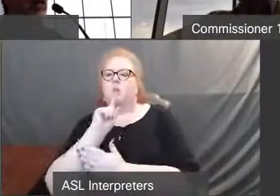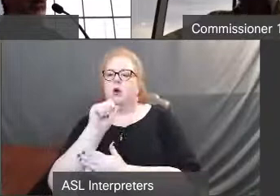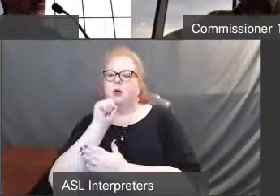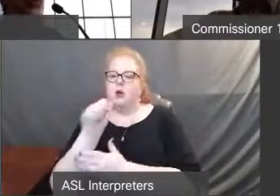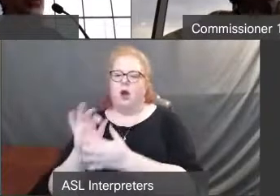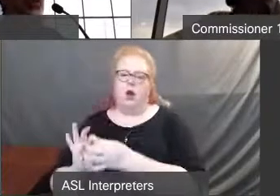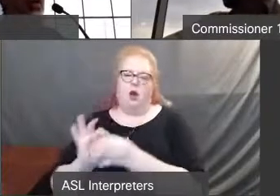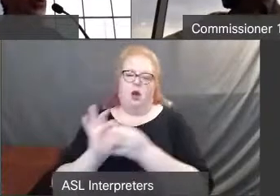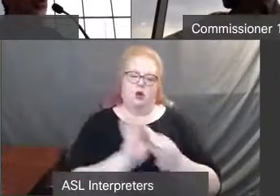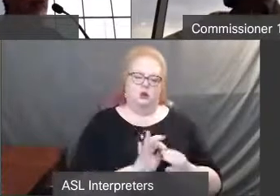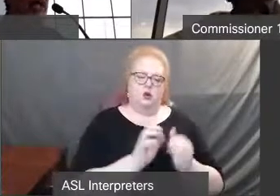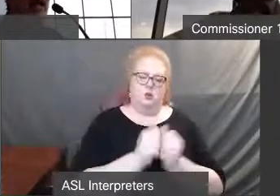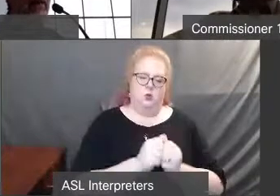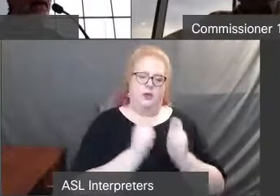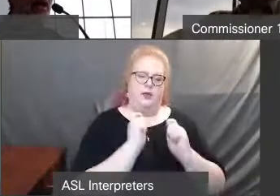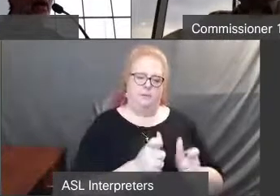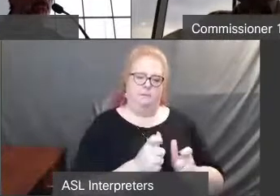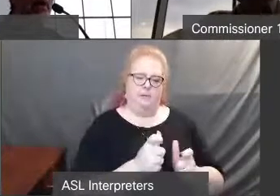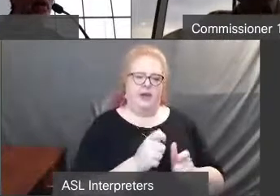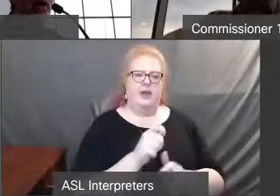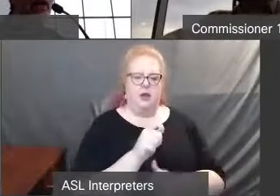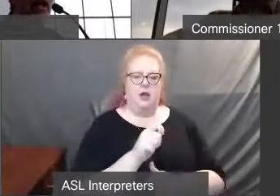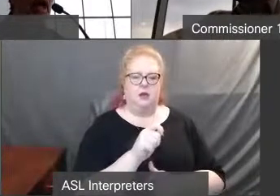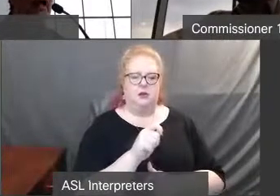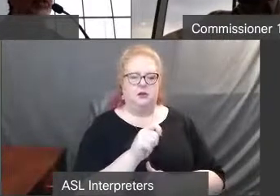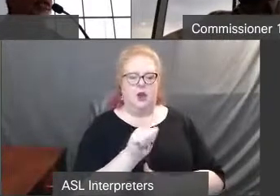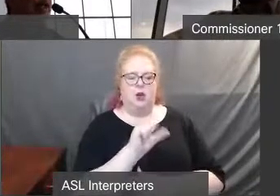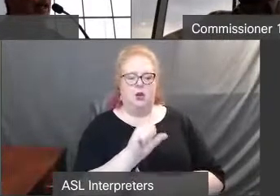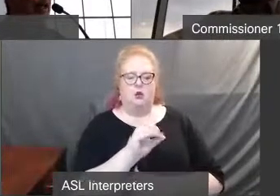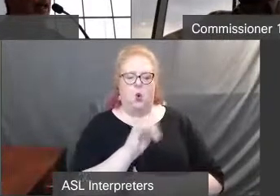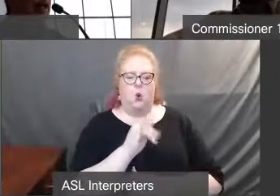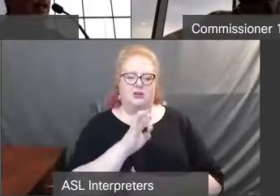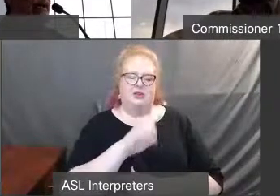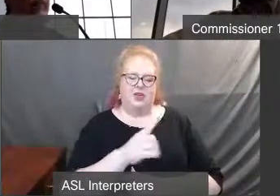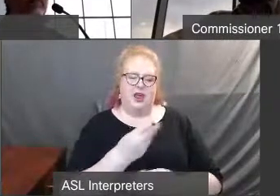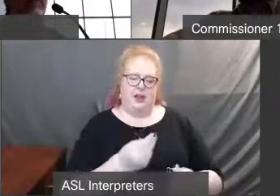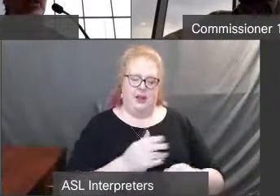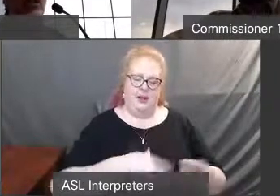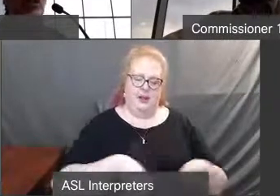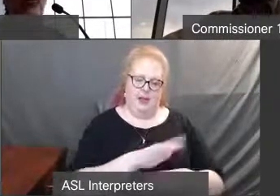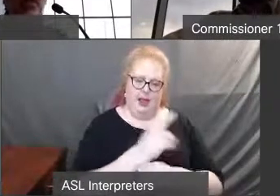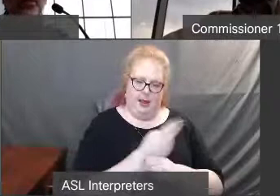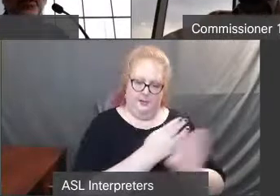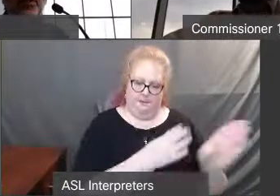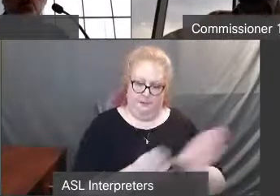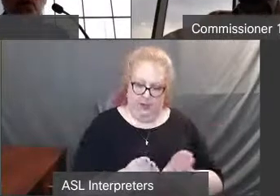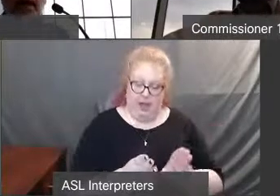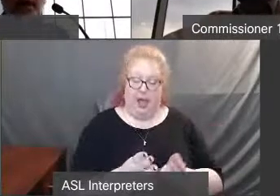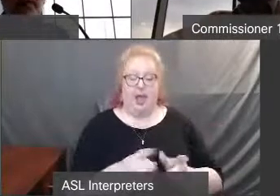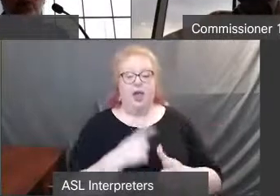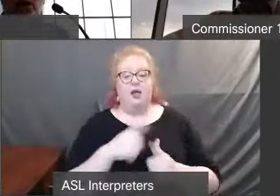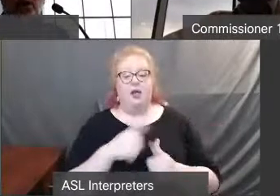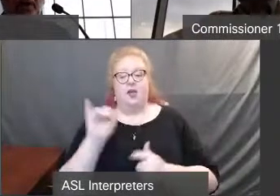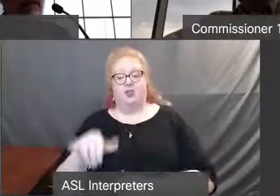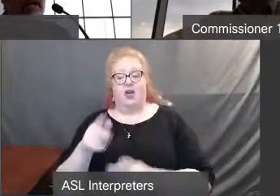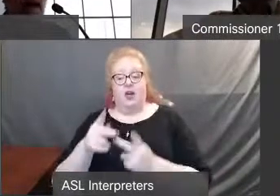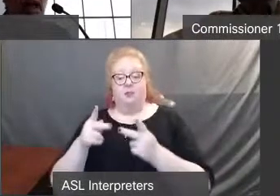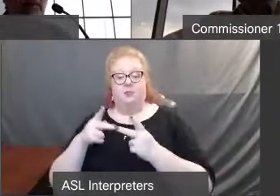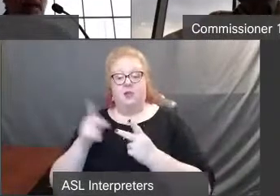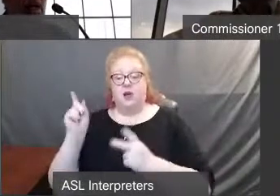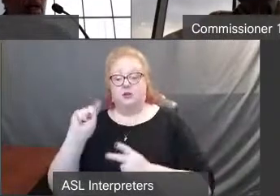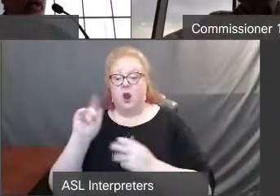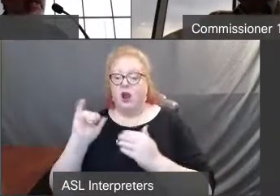plan, where construction would be imminent on one or more of the lots. In those instances where a construction